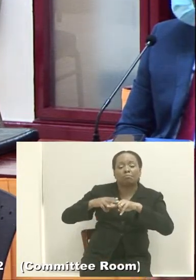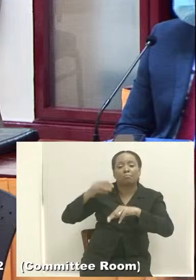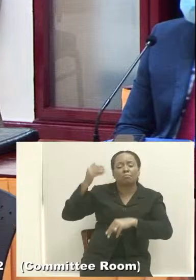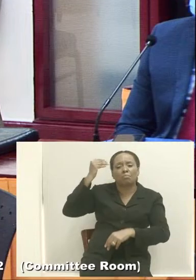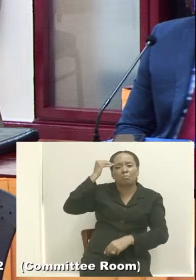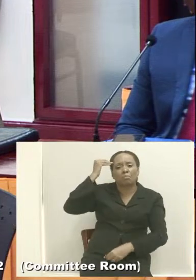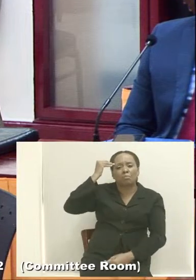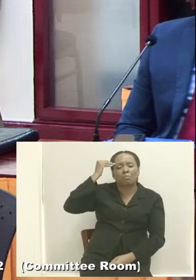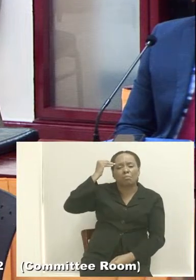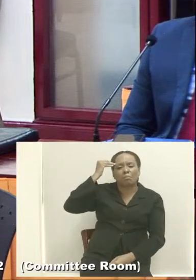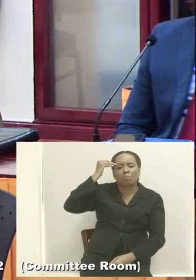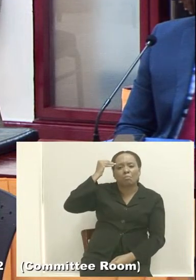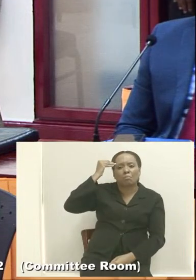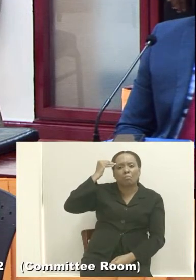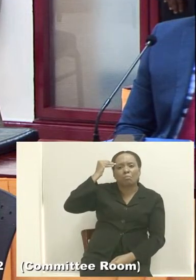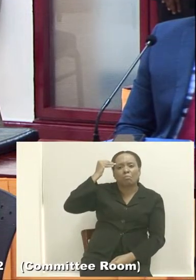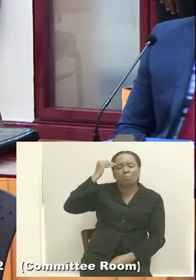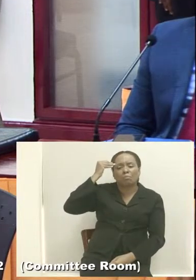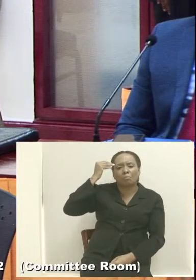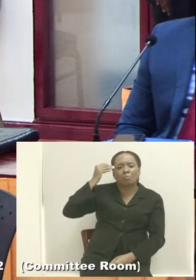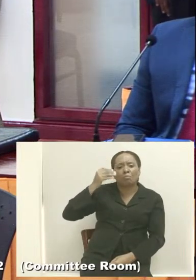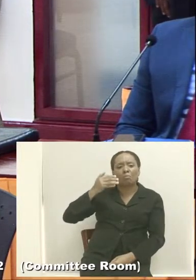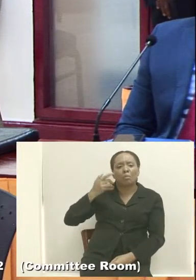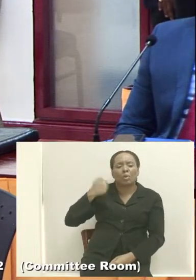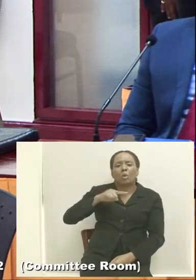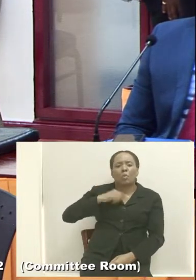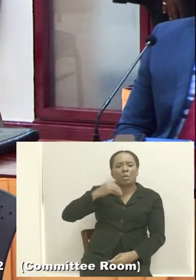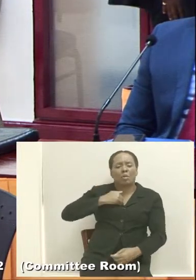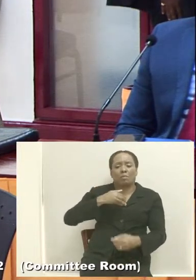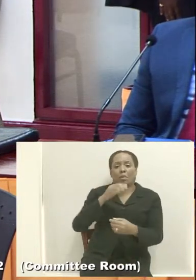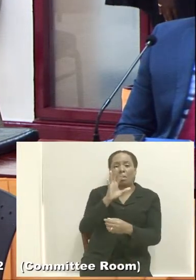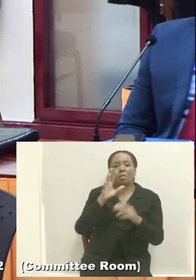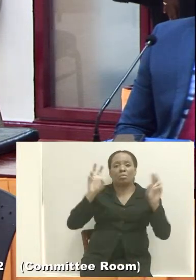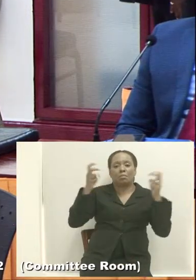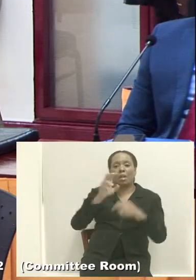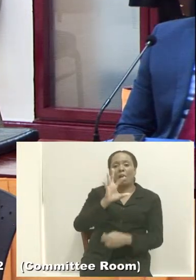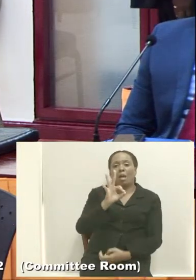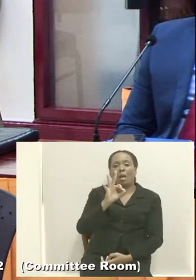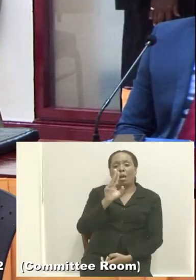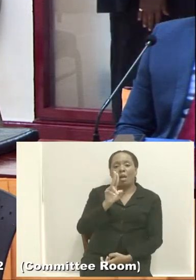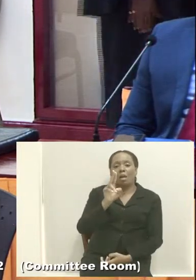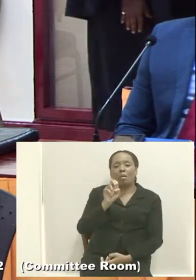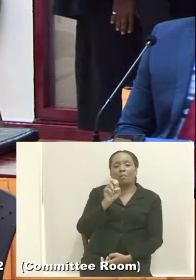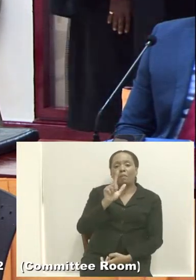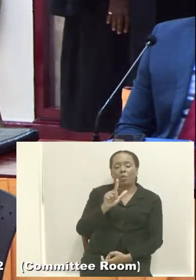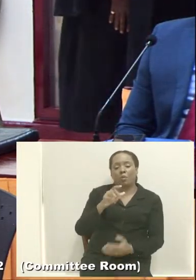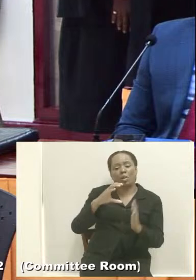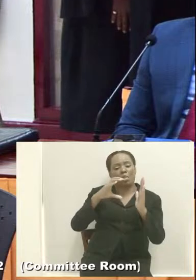adjustment. That takes a significant portion of the